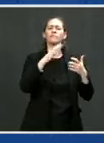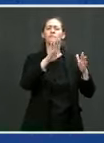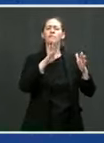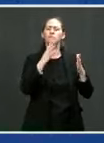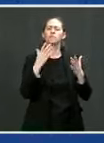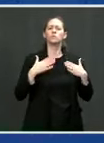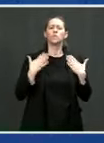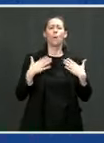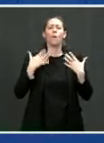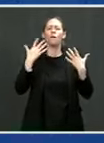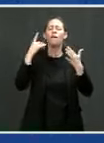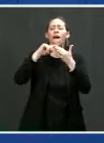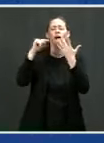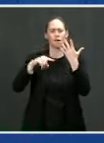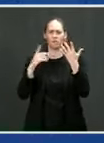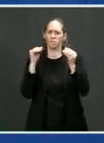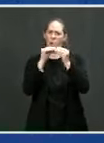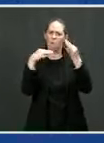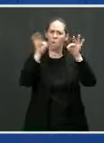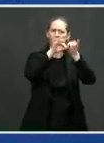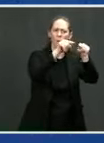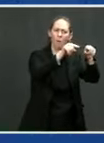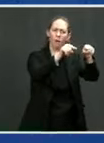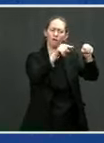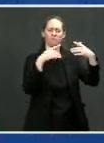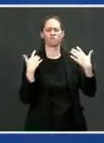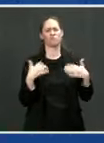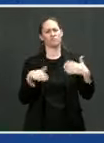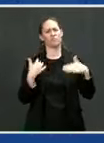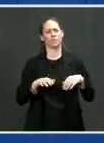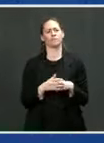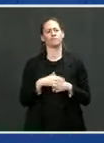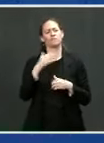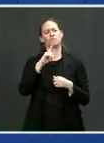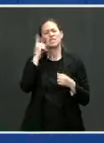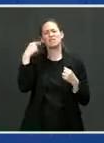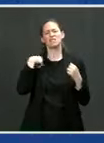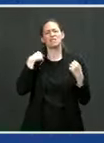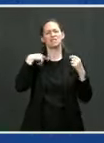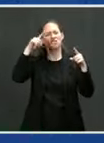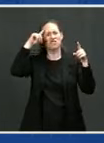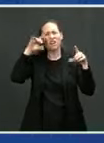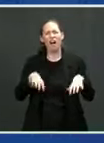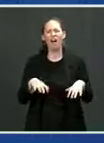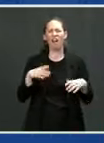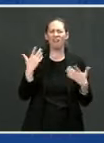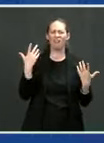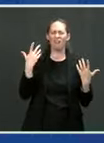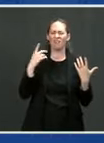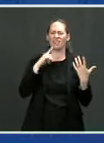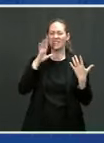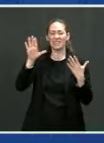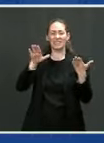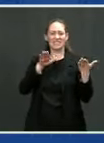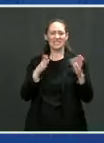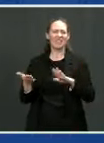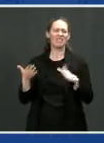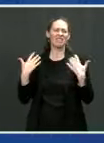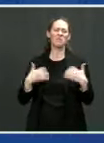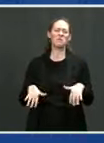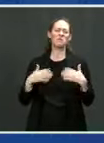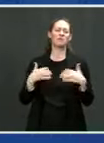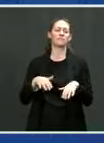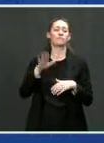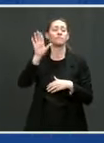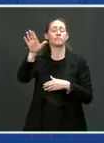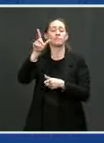We are all shocked by the senselessness of this loss. To his sister Julie, his